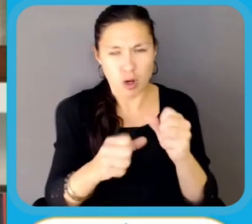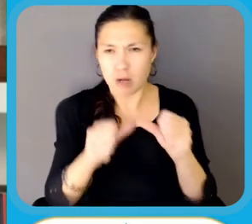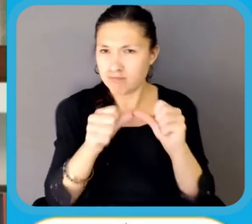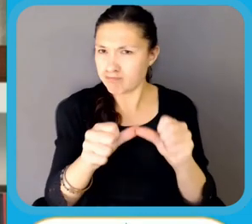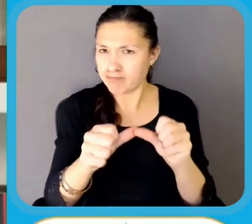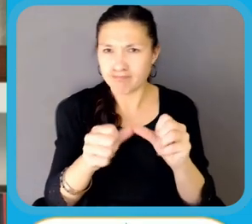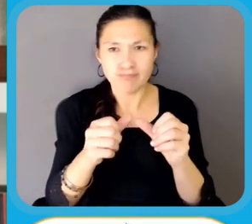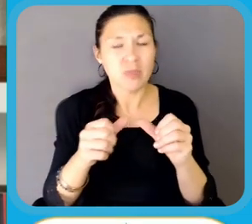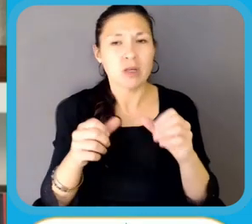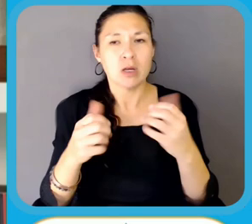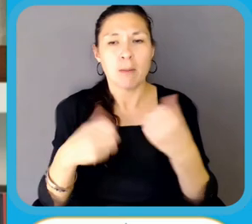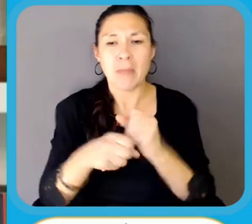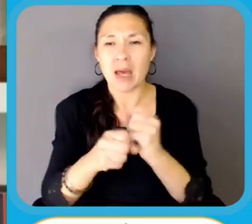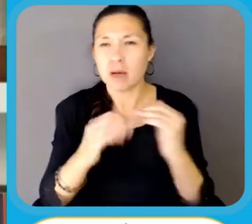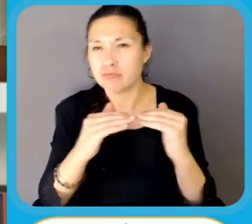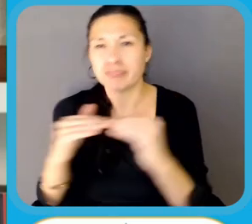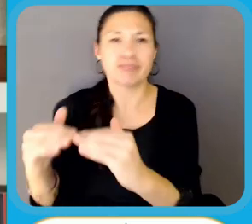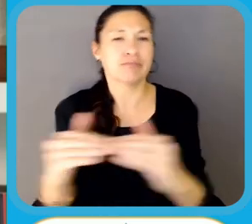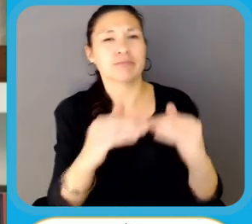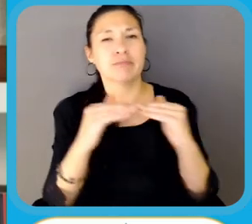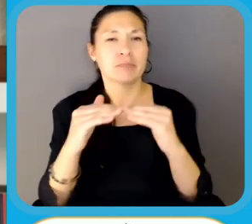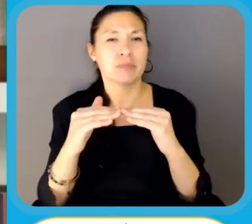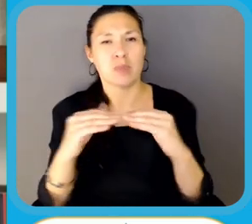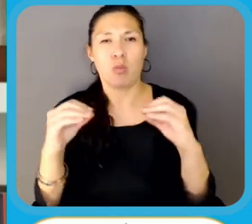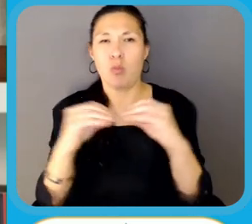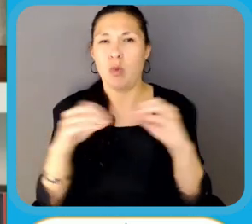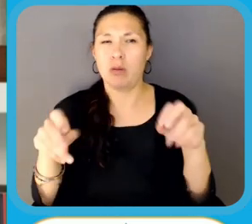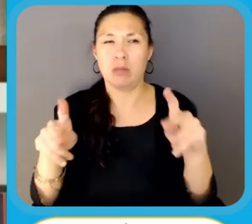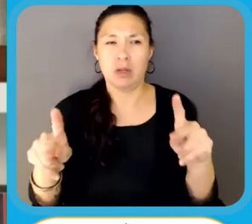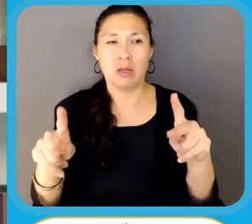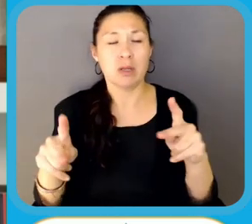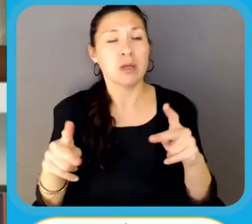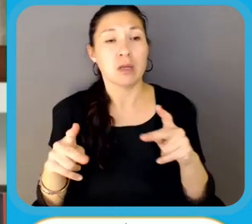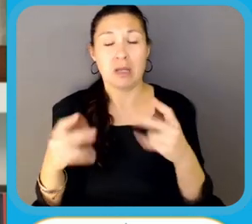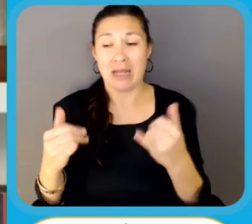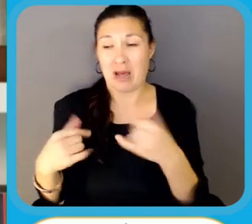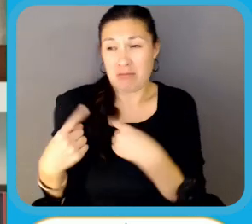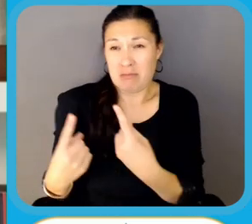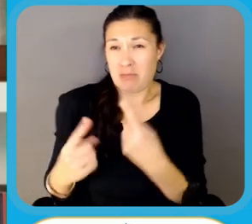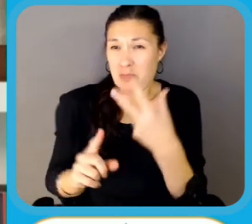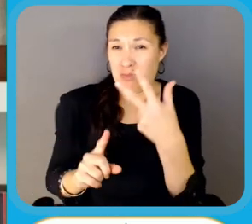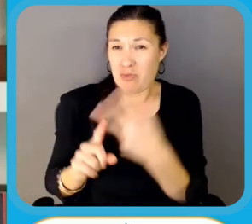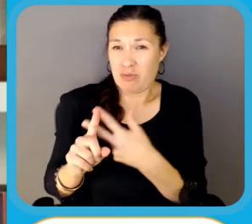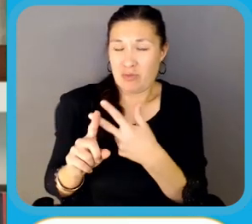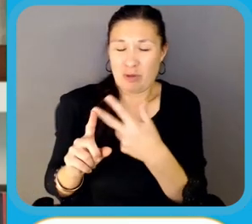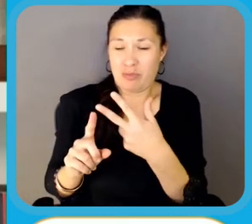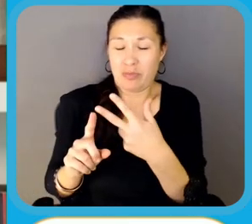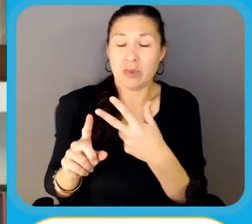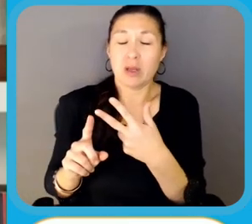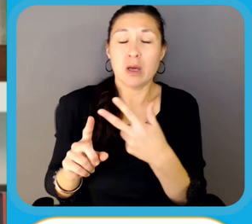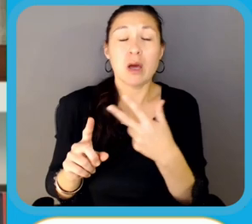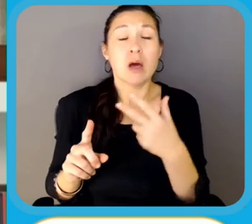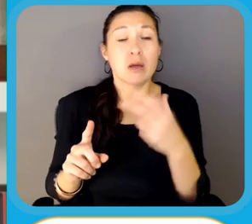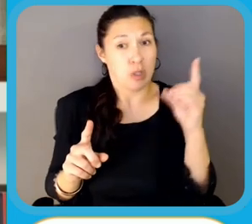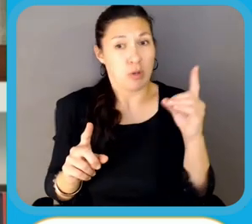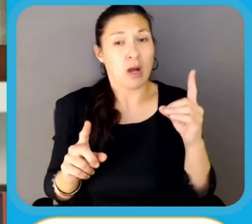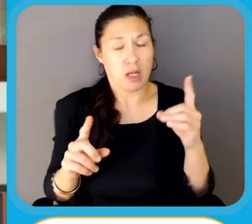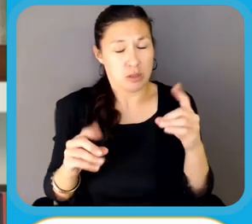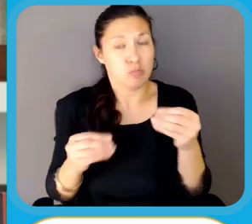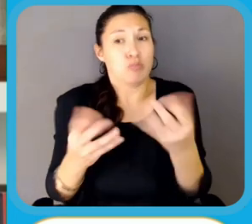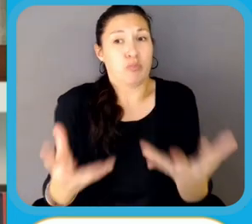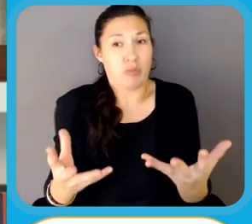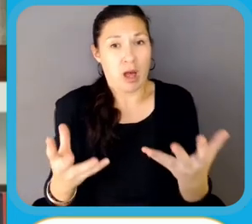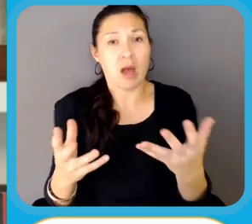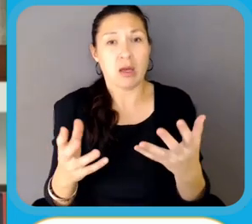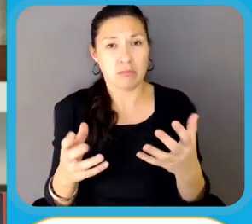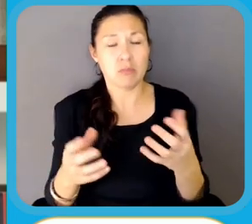And already in this first 3 months of 2021, we Democrats have delivered. So now our work rests in the